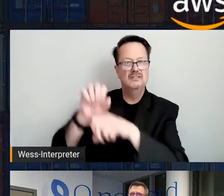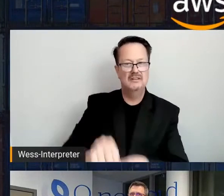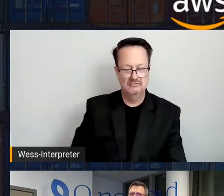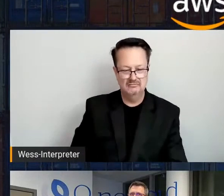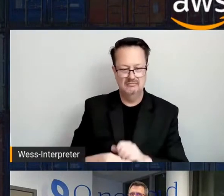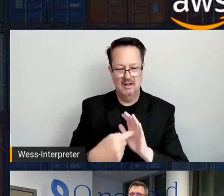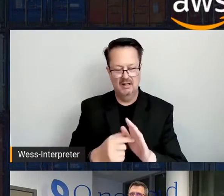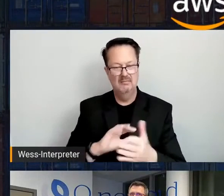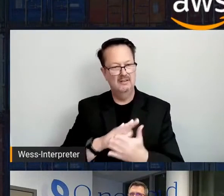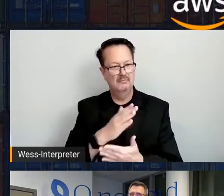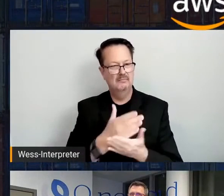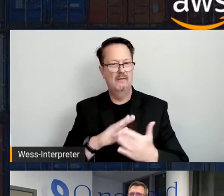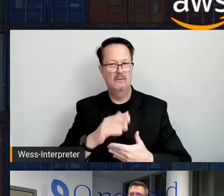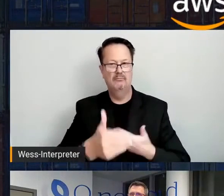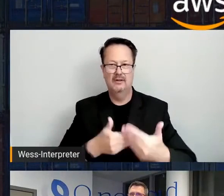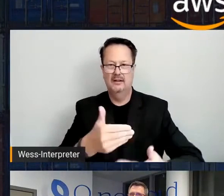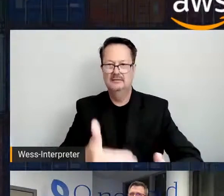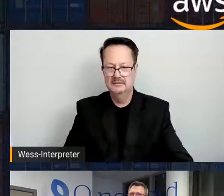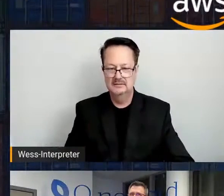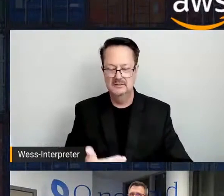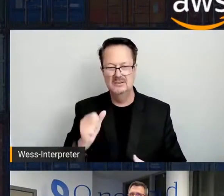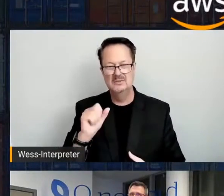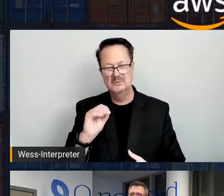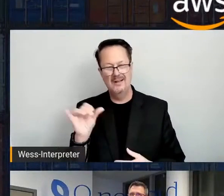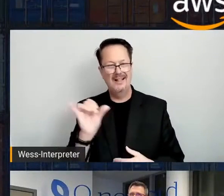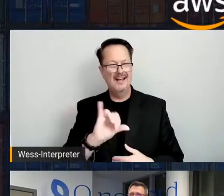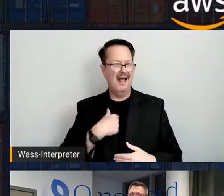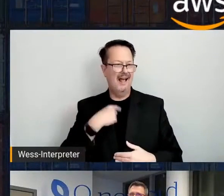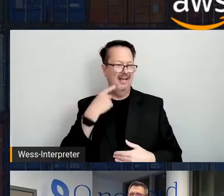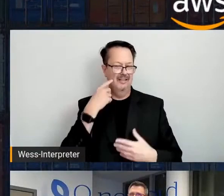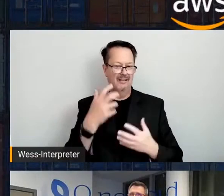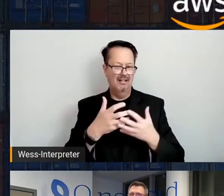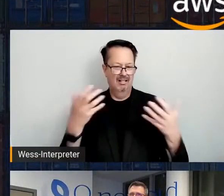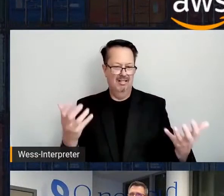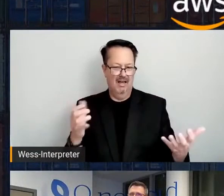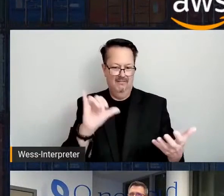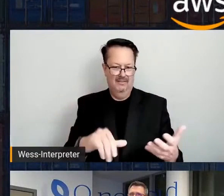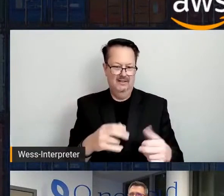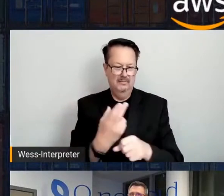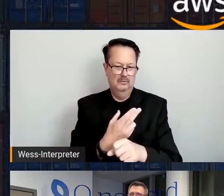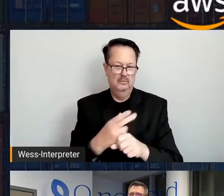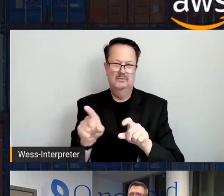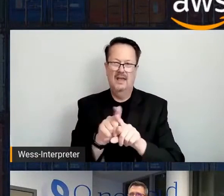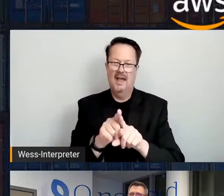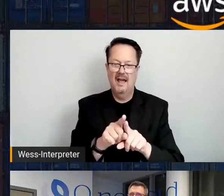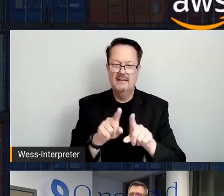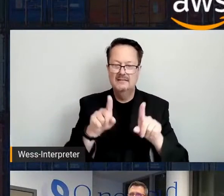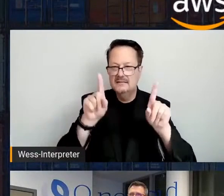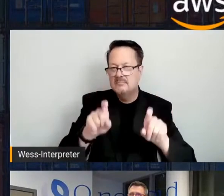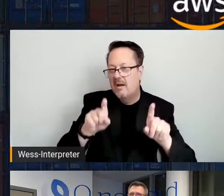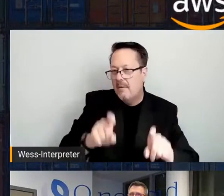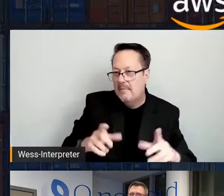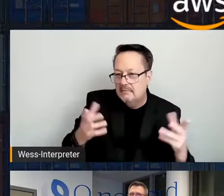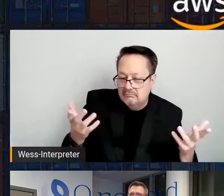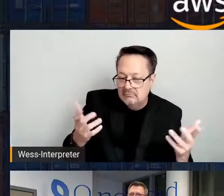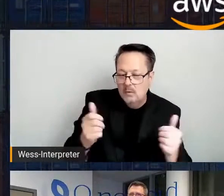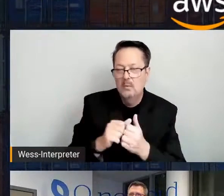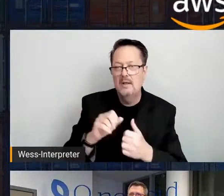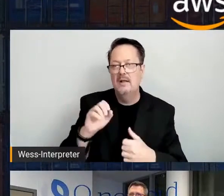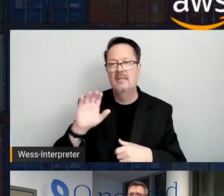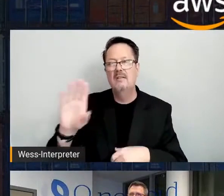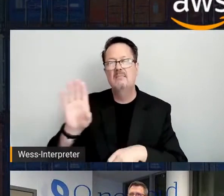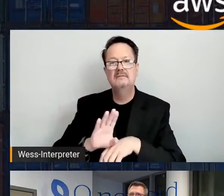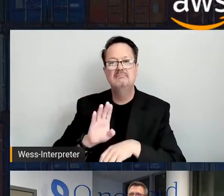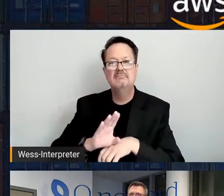your process in a GitOps model. So I think that a lot of this can be used as an experimentation with enterprises. And as long as you know what you're